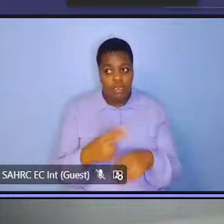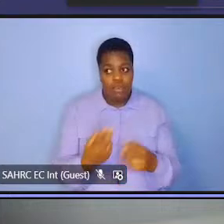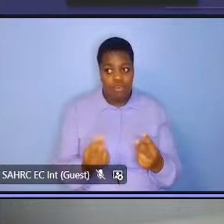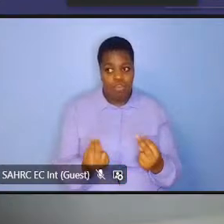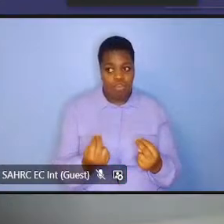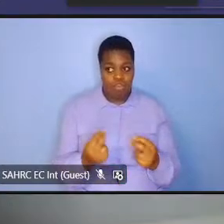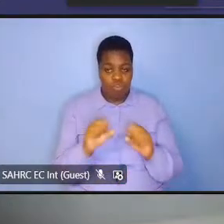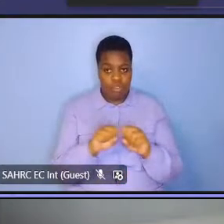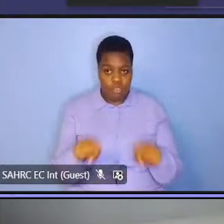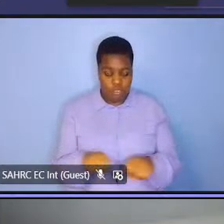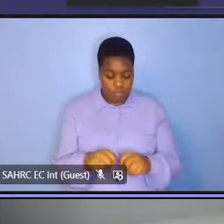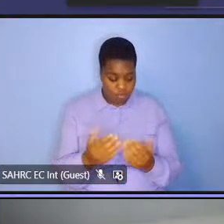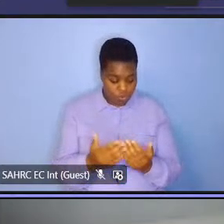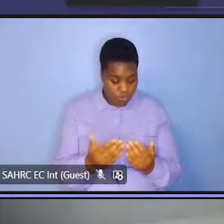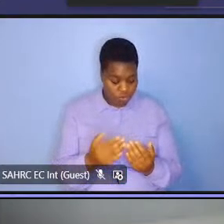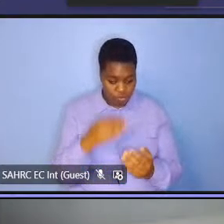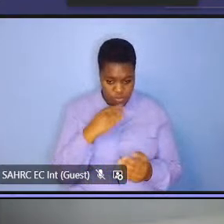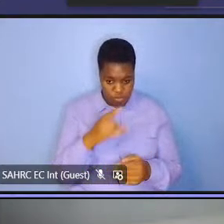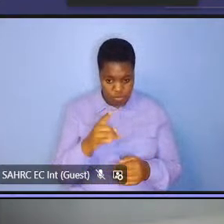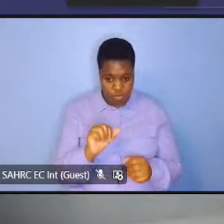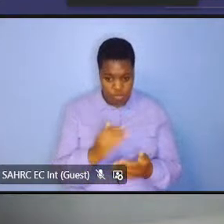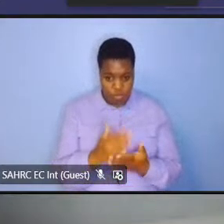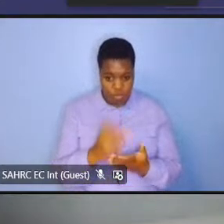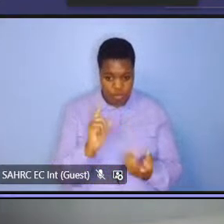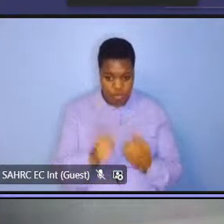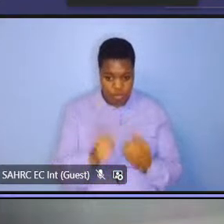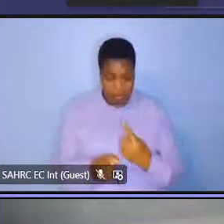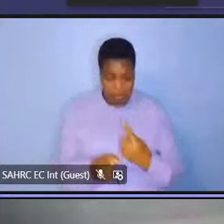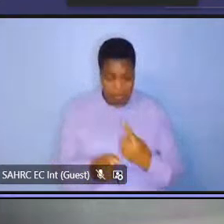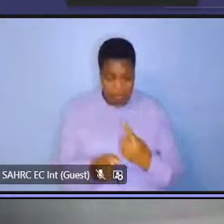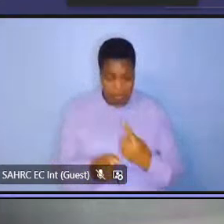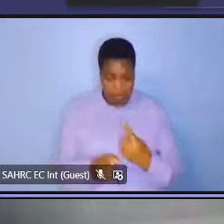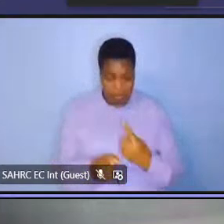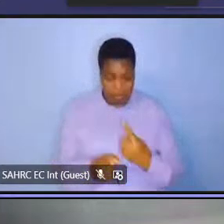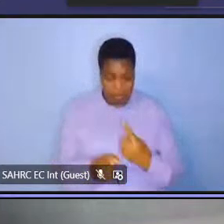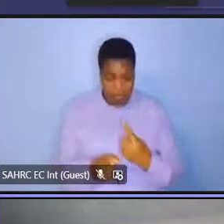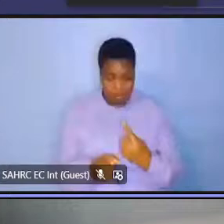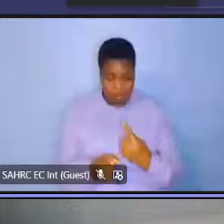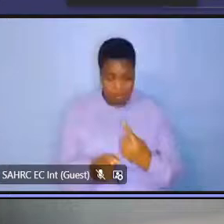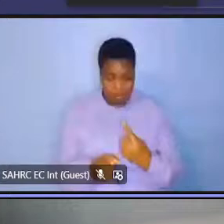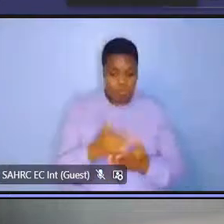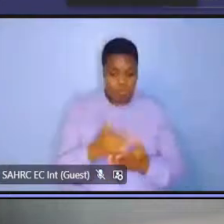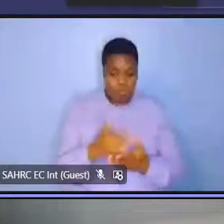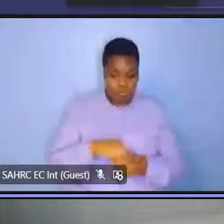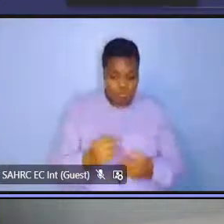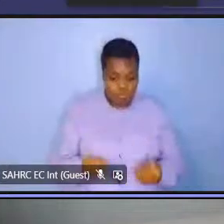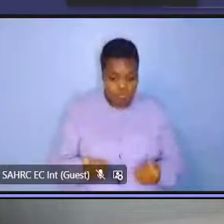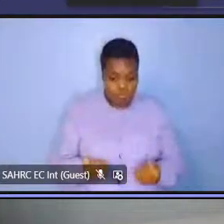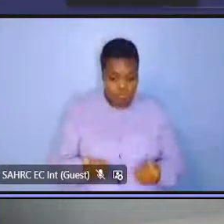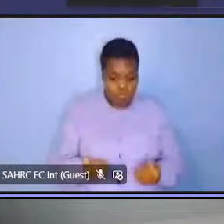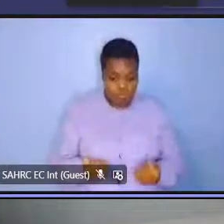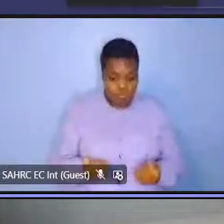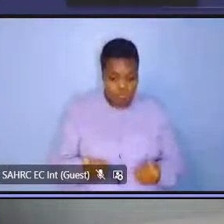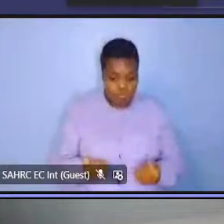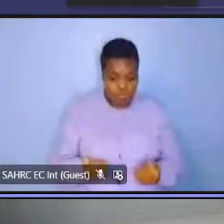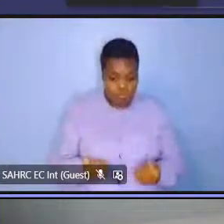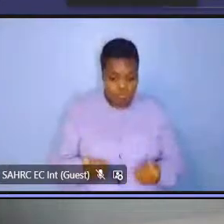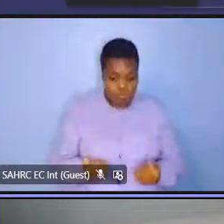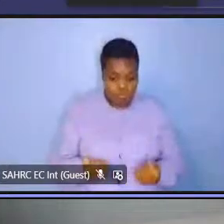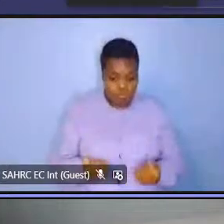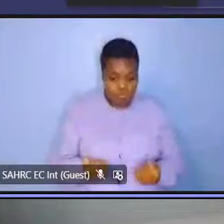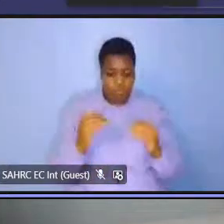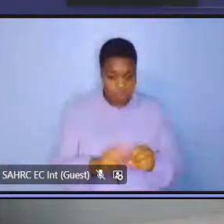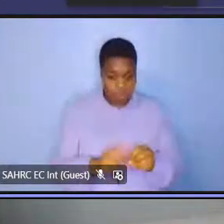schools, which redress past injustices in educational provision, provide an education of progressively high quality for